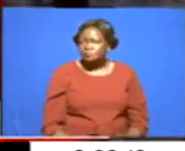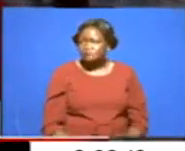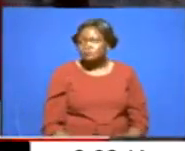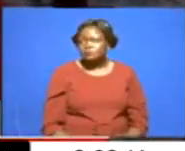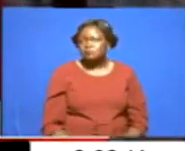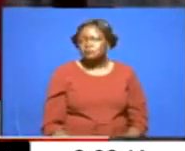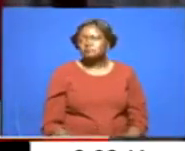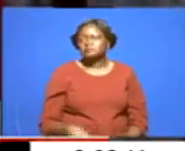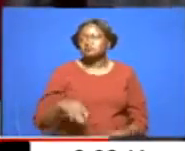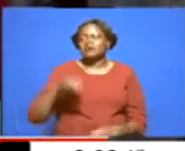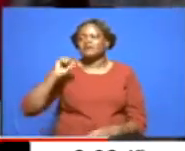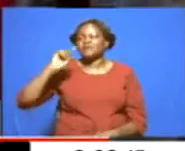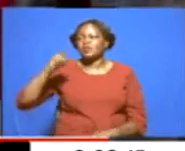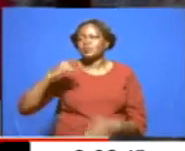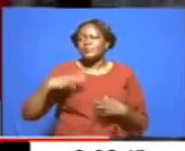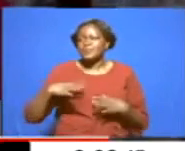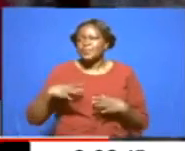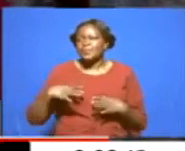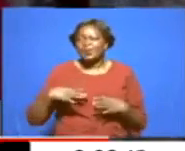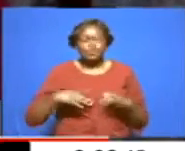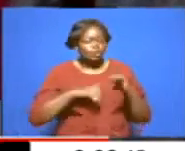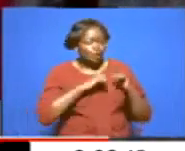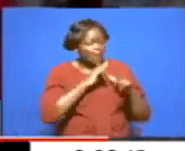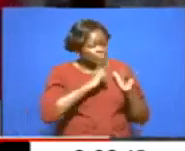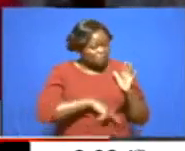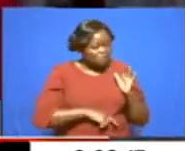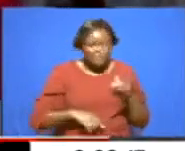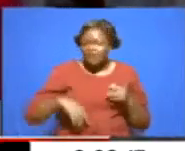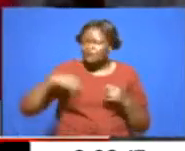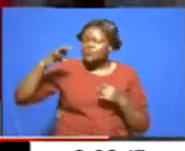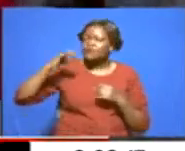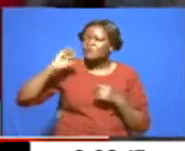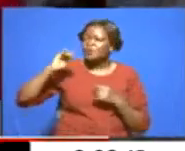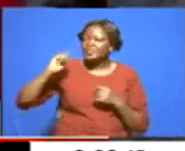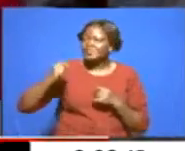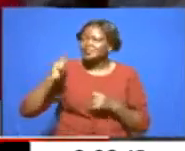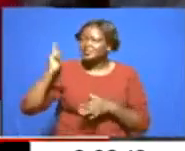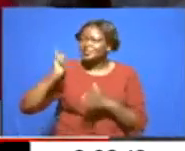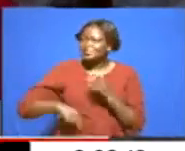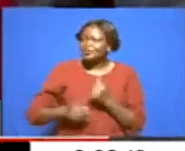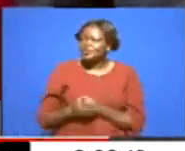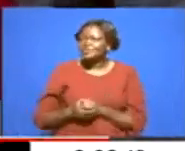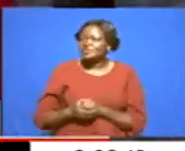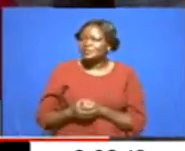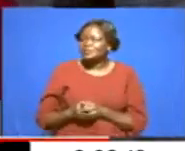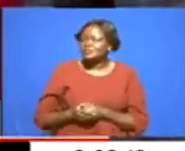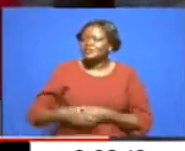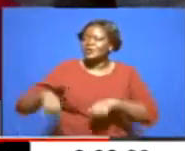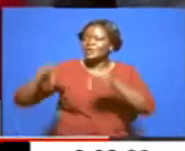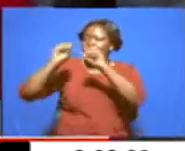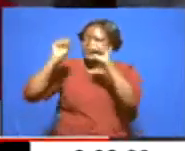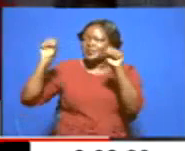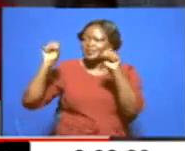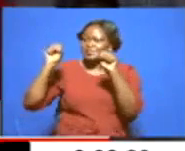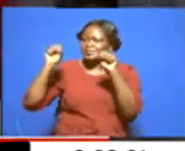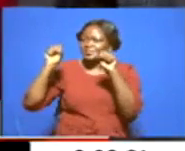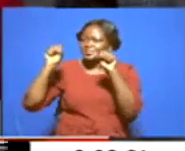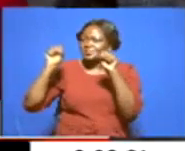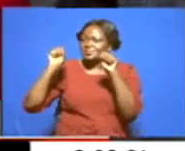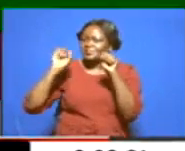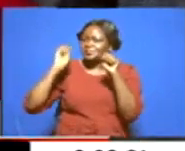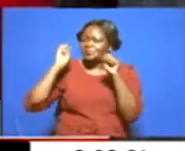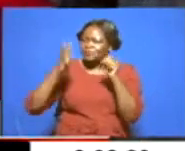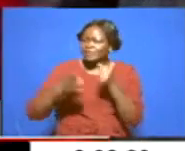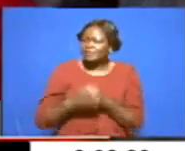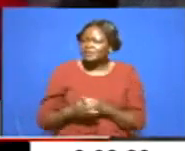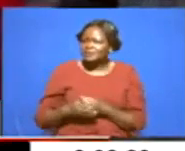the discussion is? The future of Mount Kenya, and what the president will basically, according to where I stand, the president will basically be